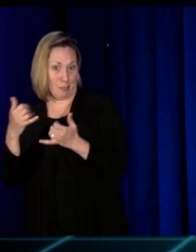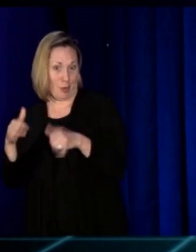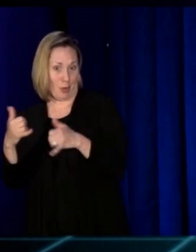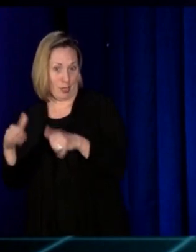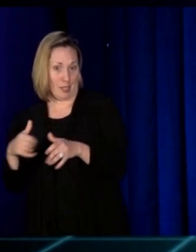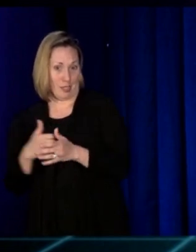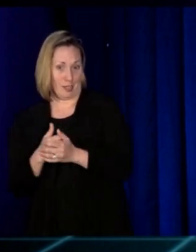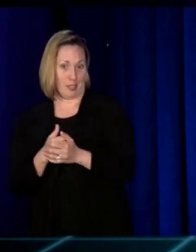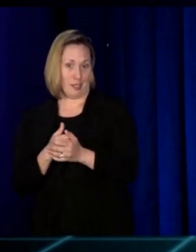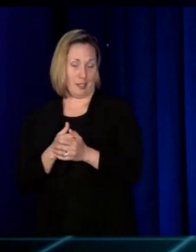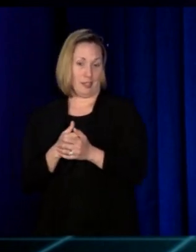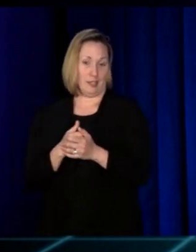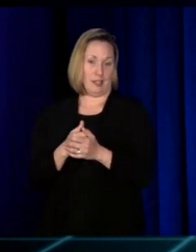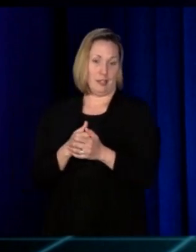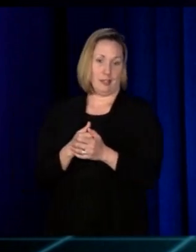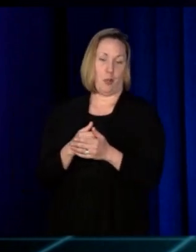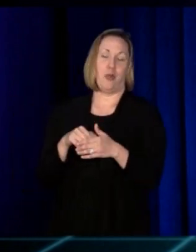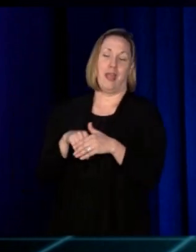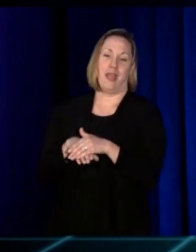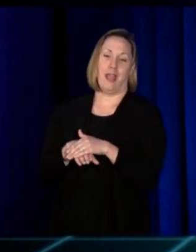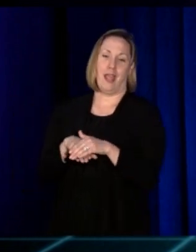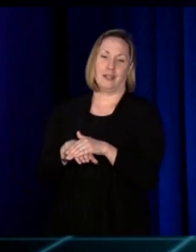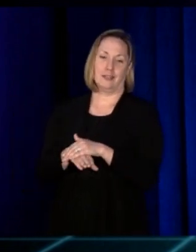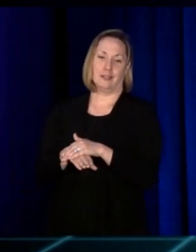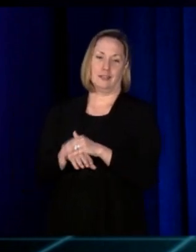Because they knew he needed backup.